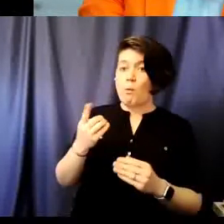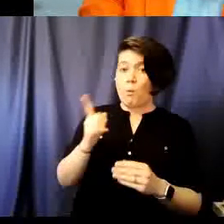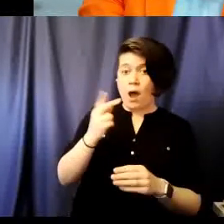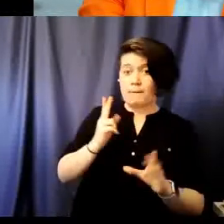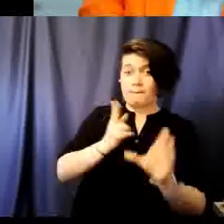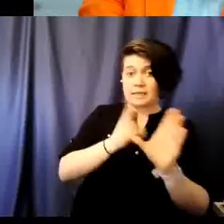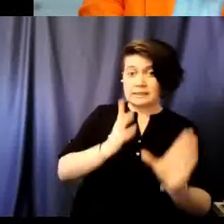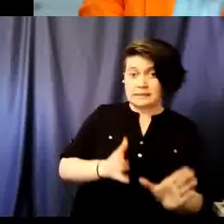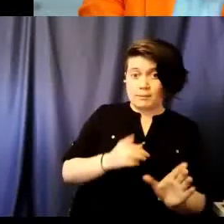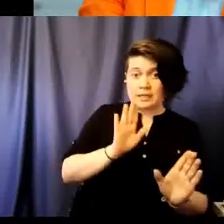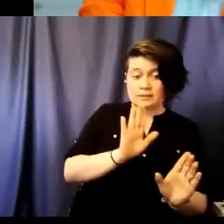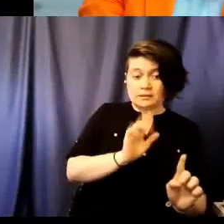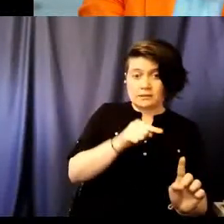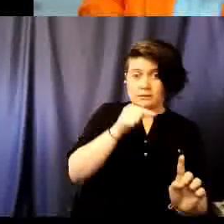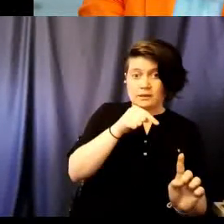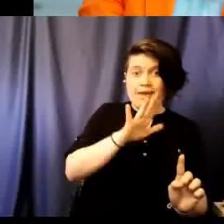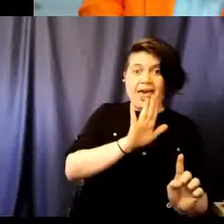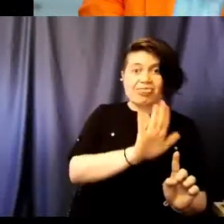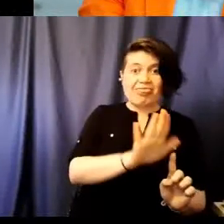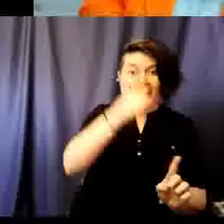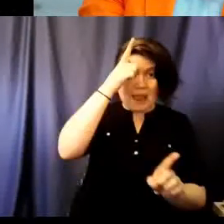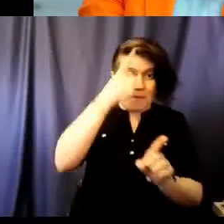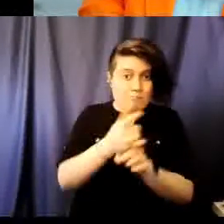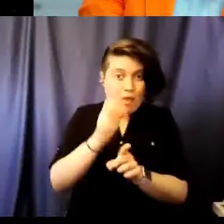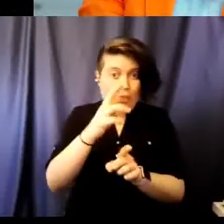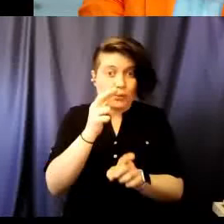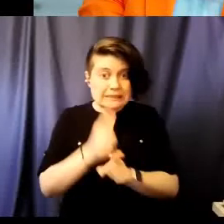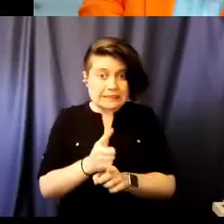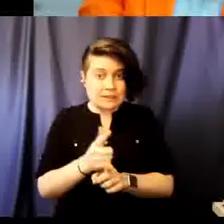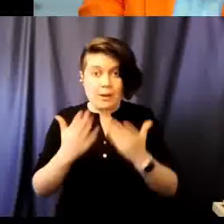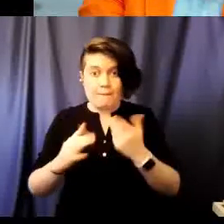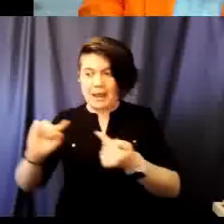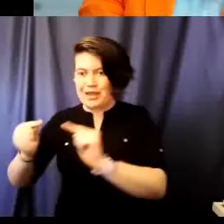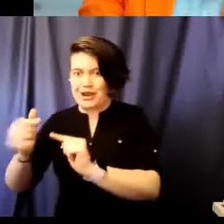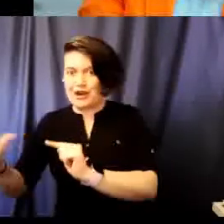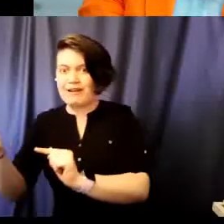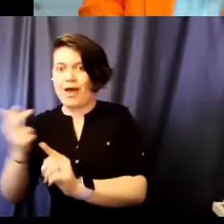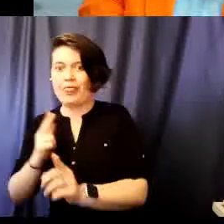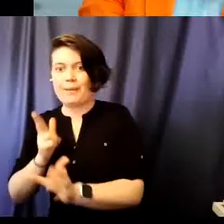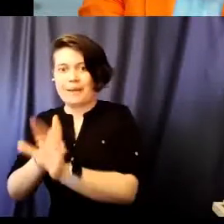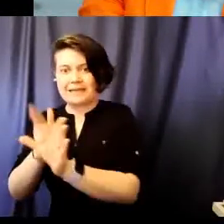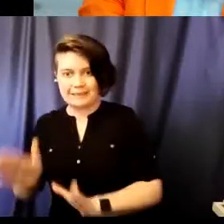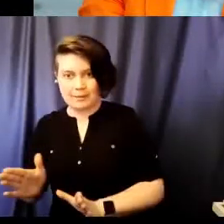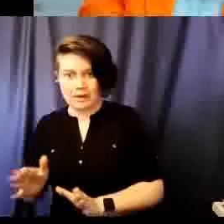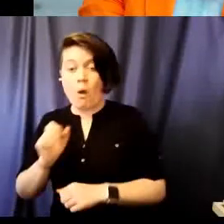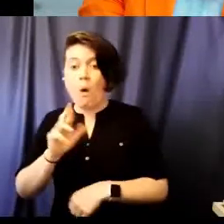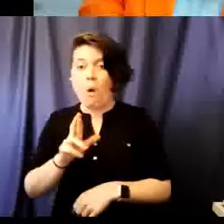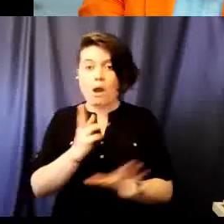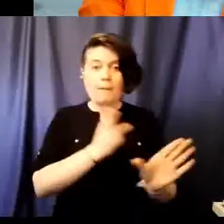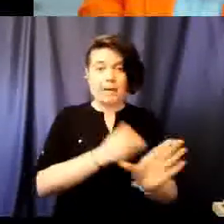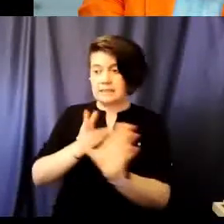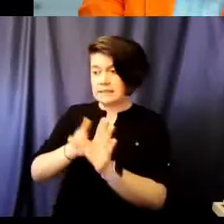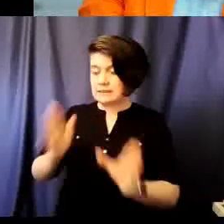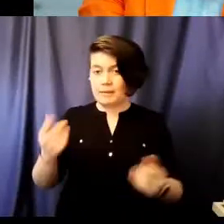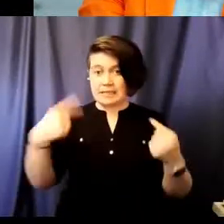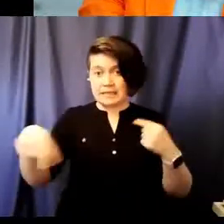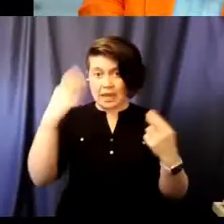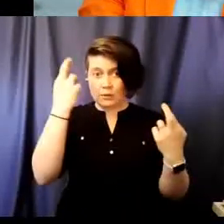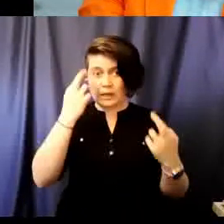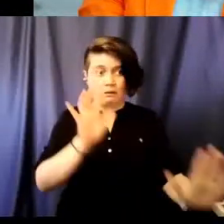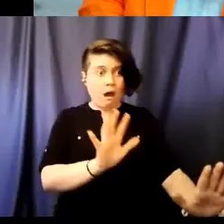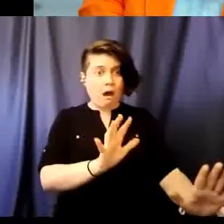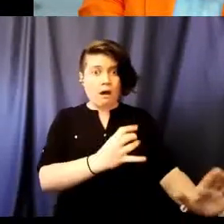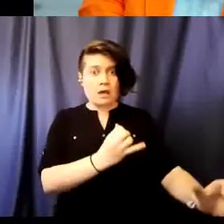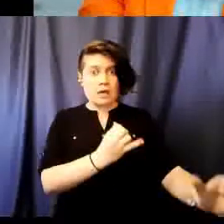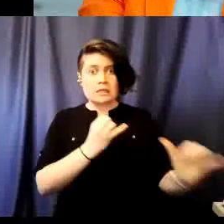caused another participant harm, or participants might even discover that they've been harmed by the same person. And this can be